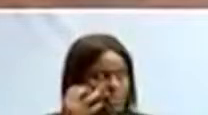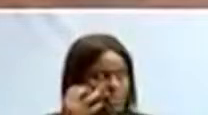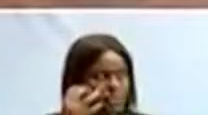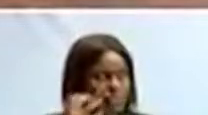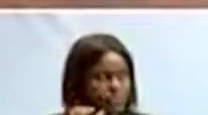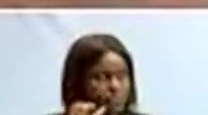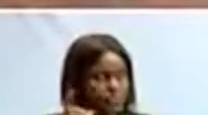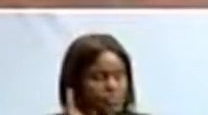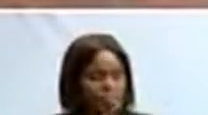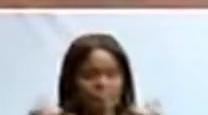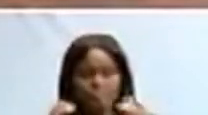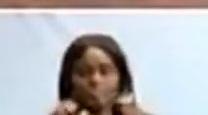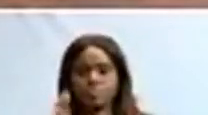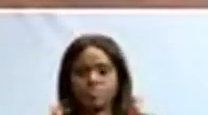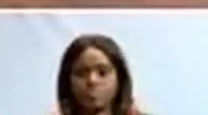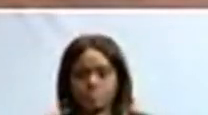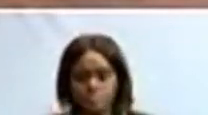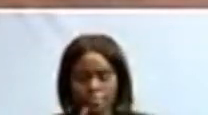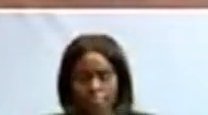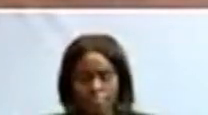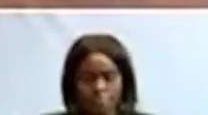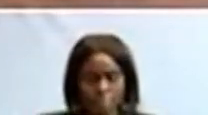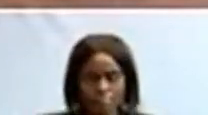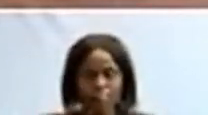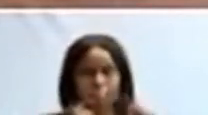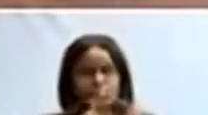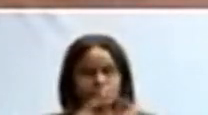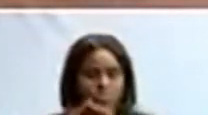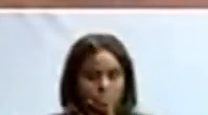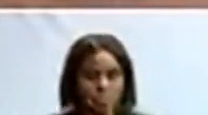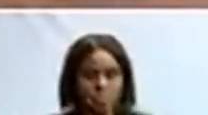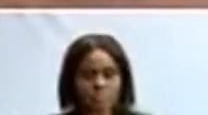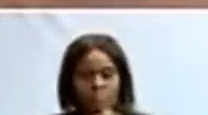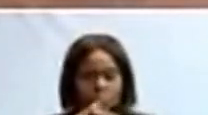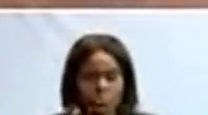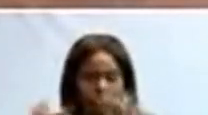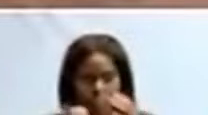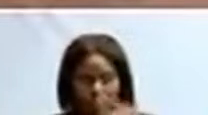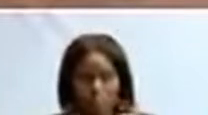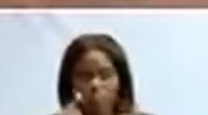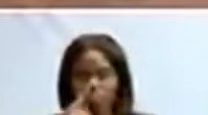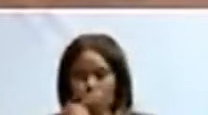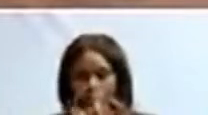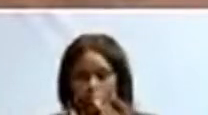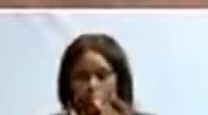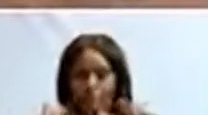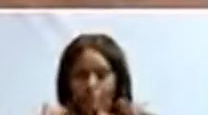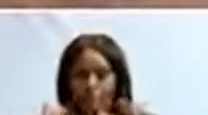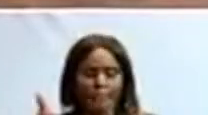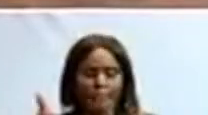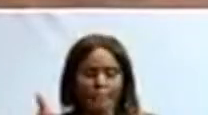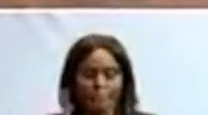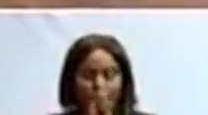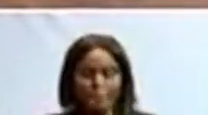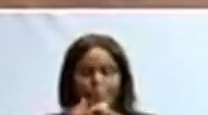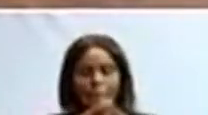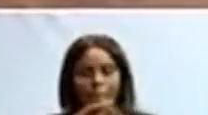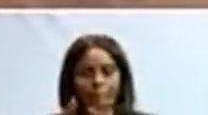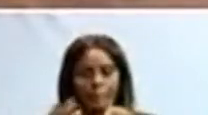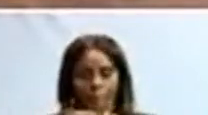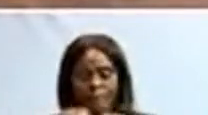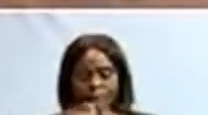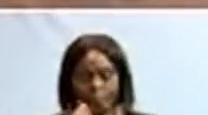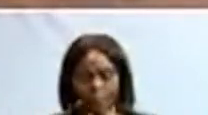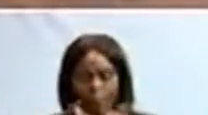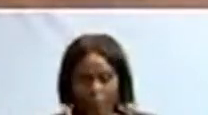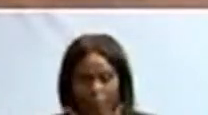officers, councillors, members of the various committees entitled to allowances, etc., that